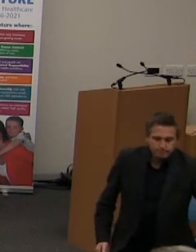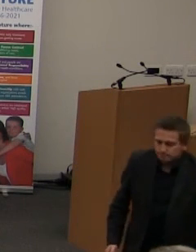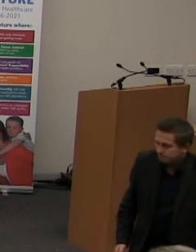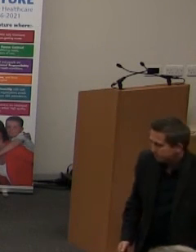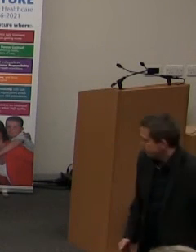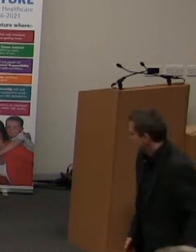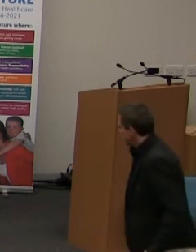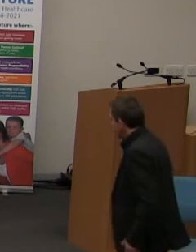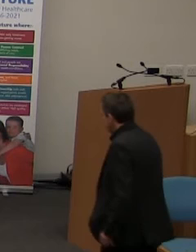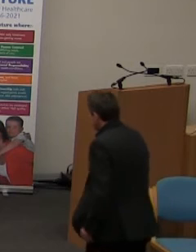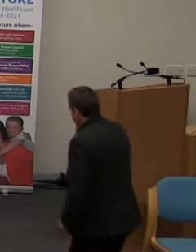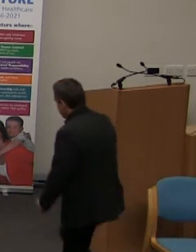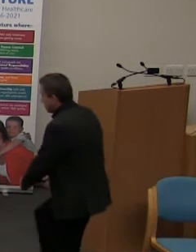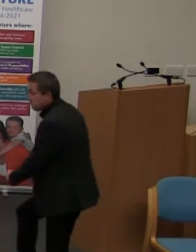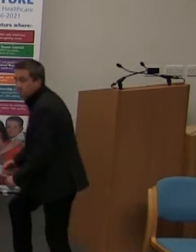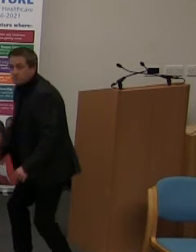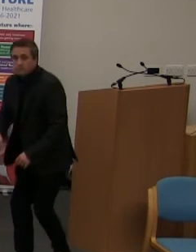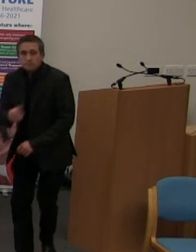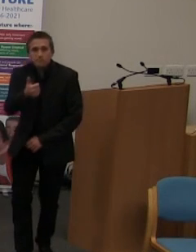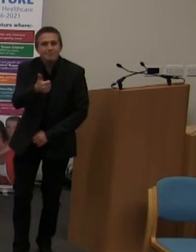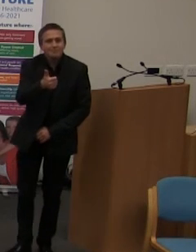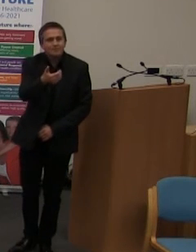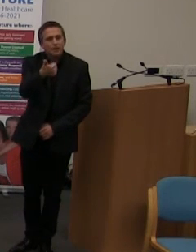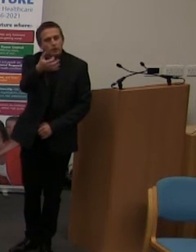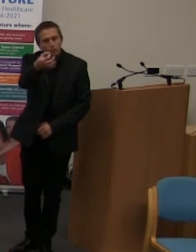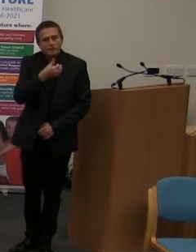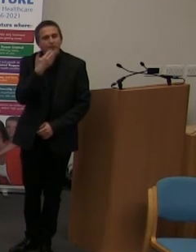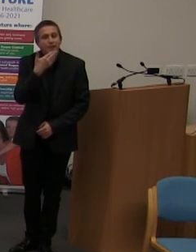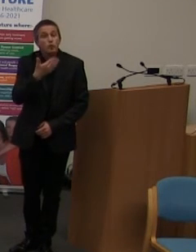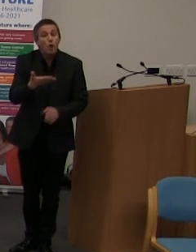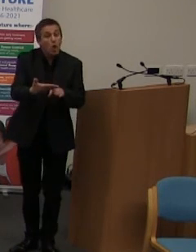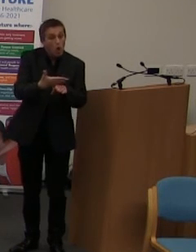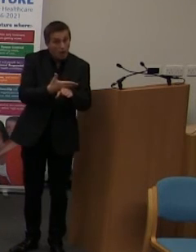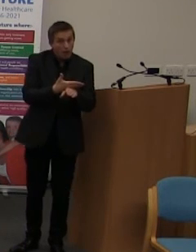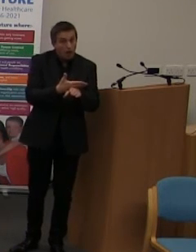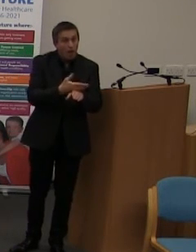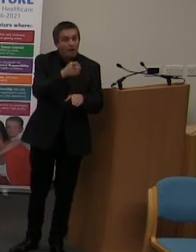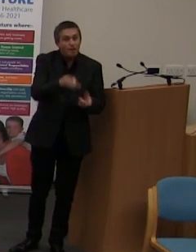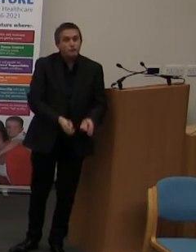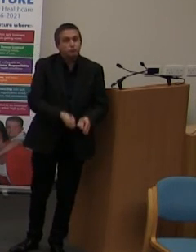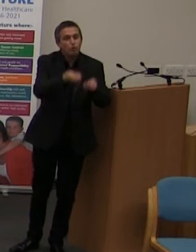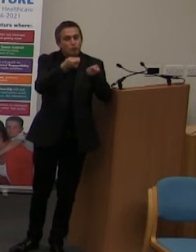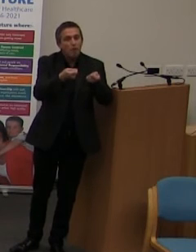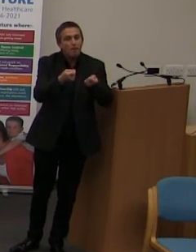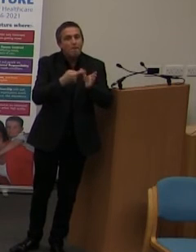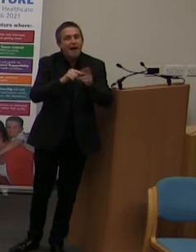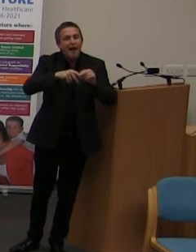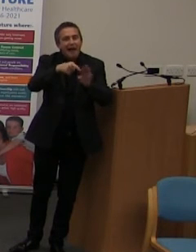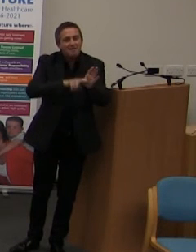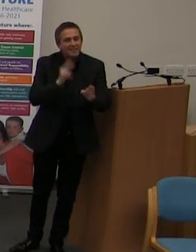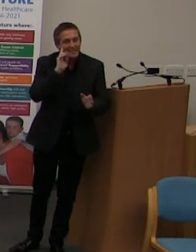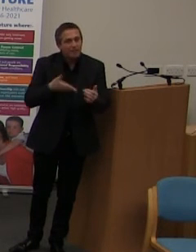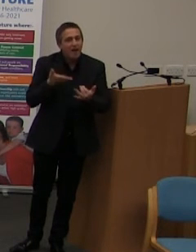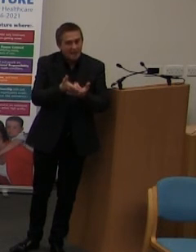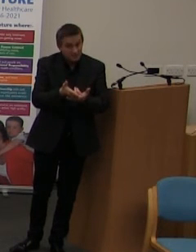of discussion of that at the patients' meeting, and I think we recognise that that is an issue for us.